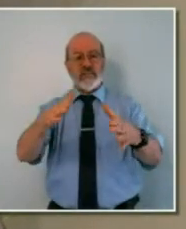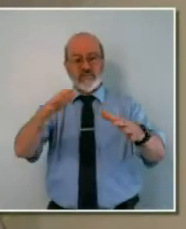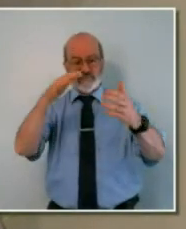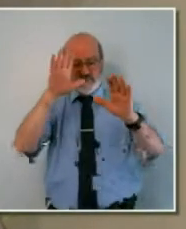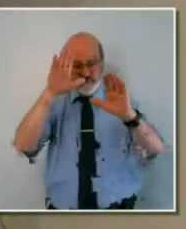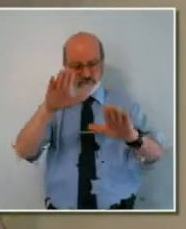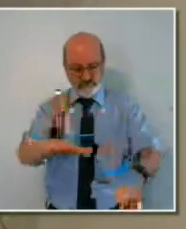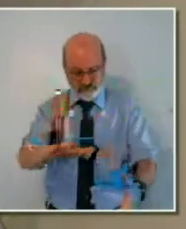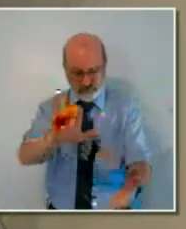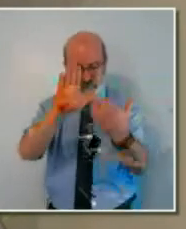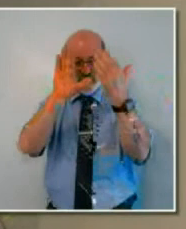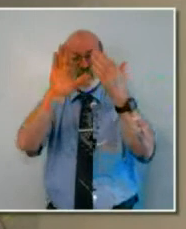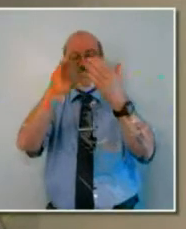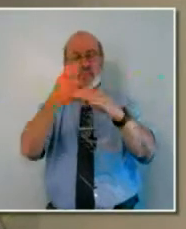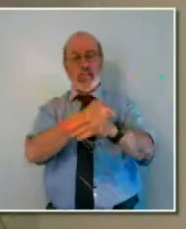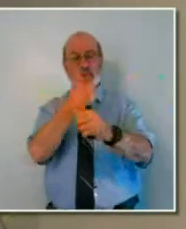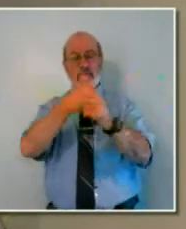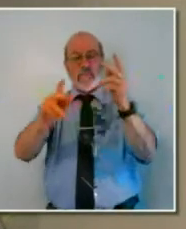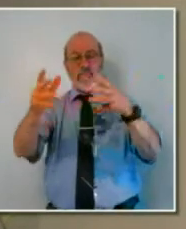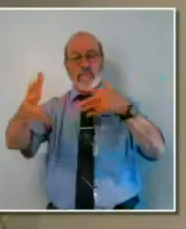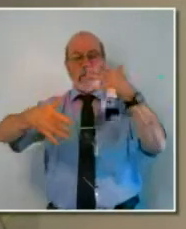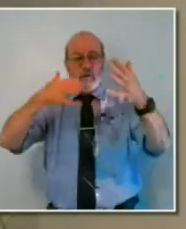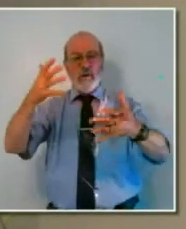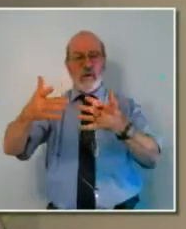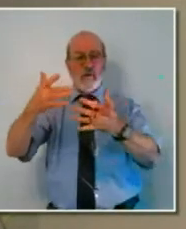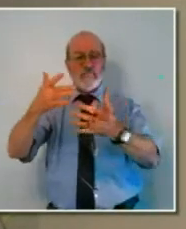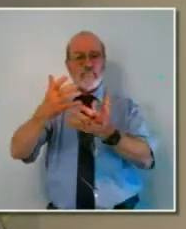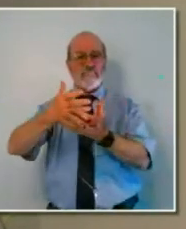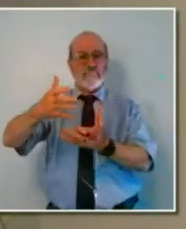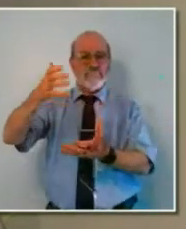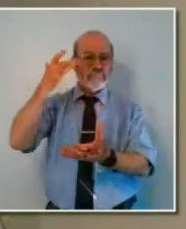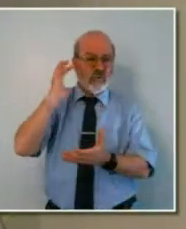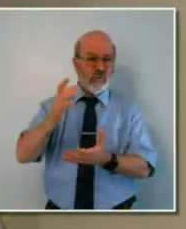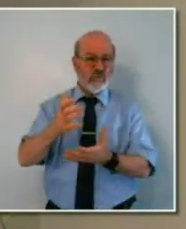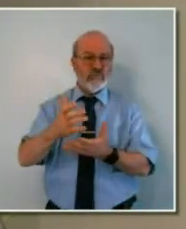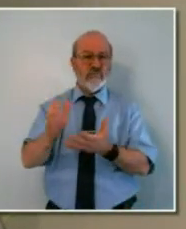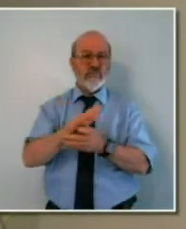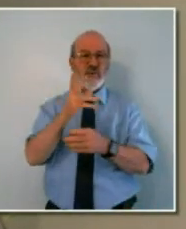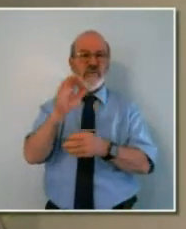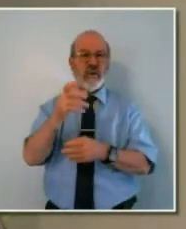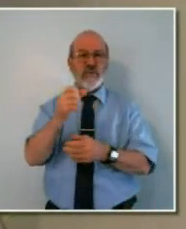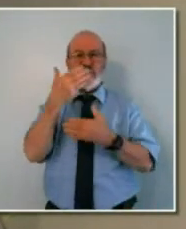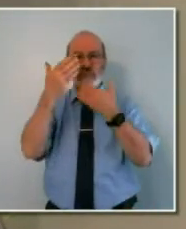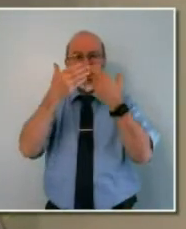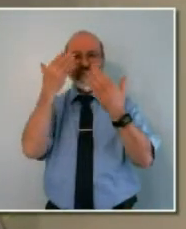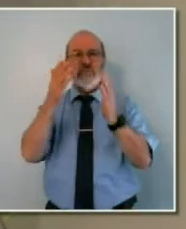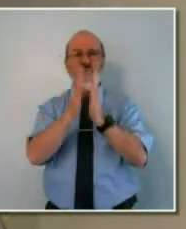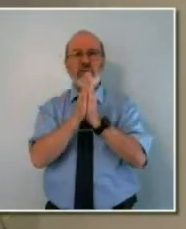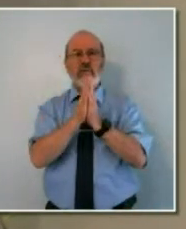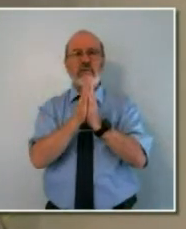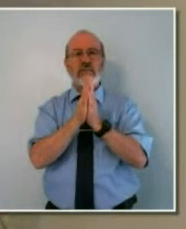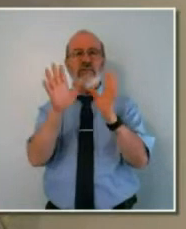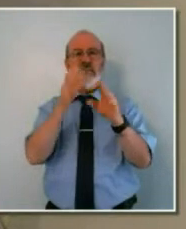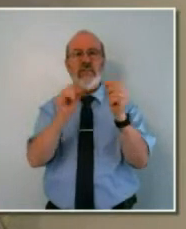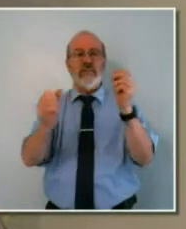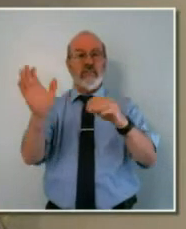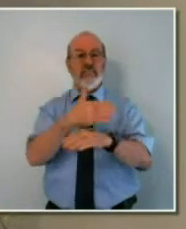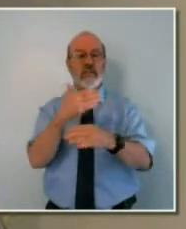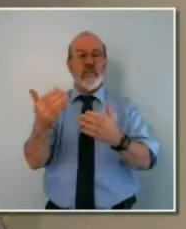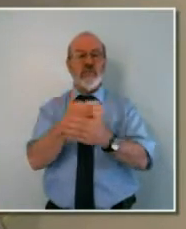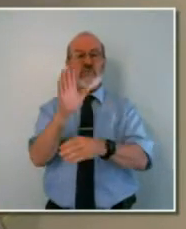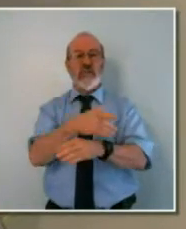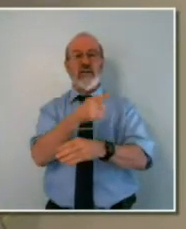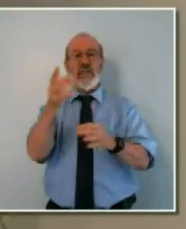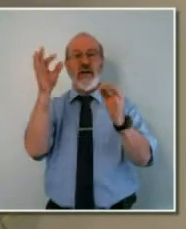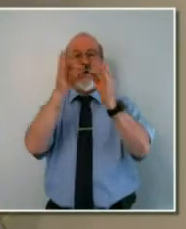every one of them harps and golden vials full of odors, which are the prayers of the saints. And verse 9, they sung a new song, saying, thou art worthy